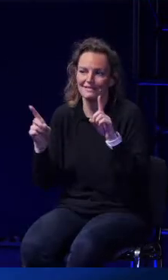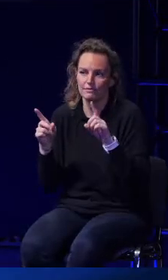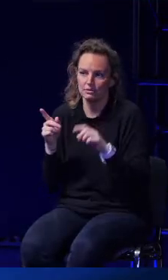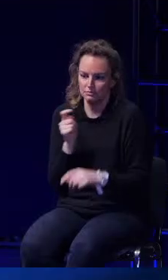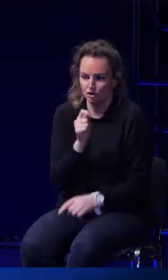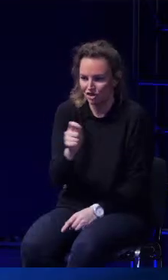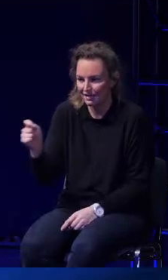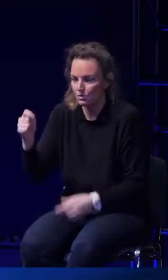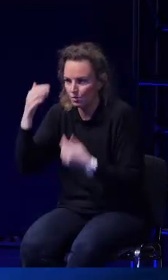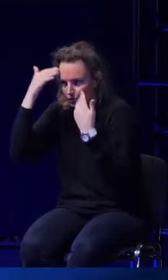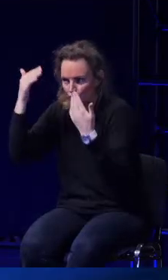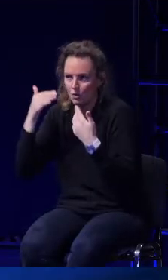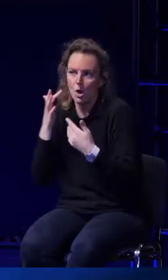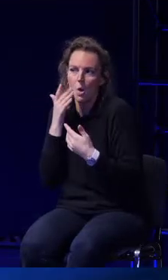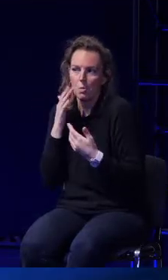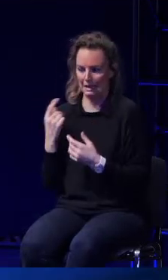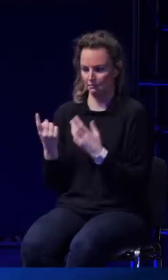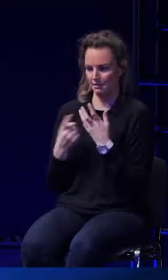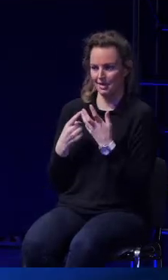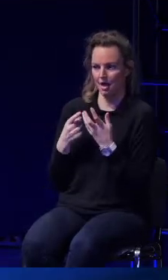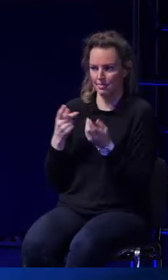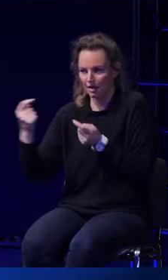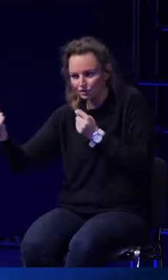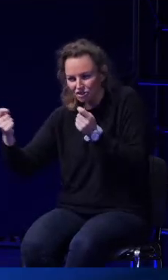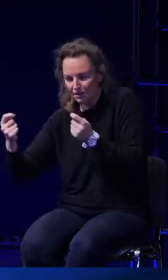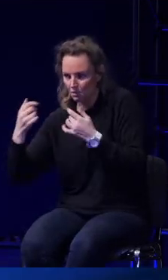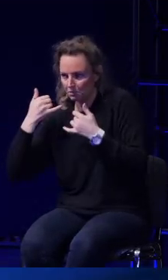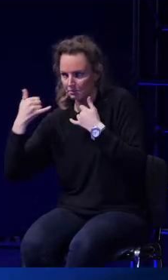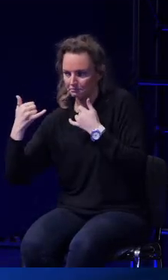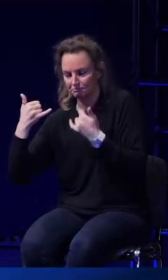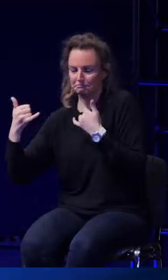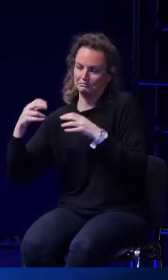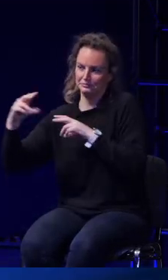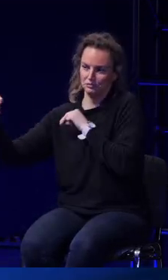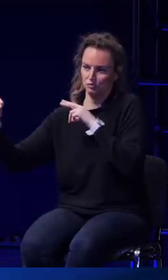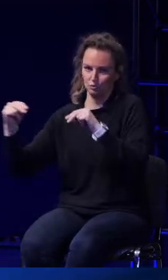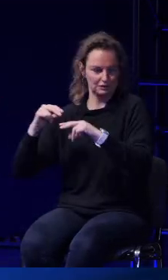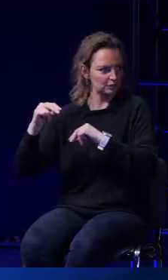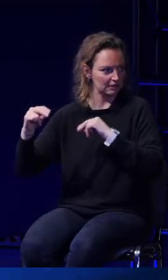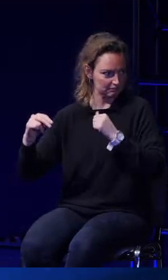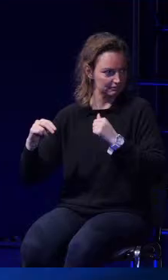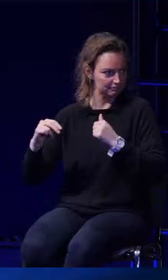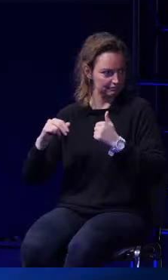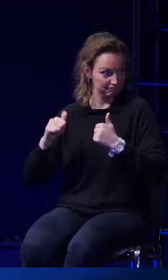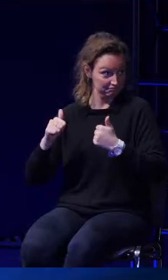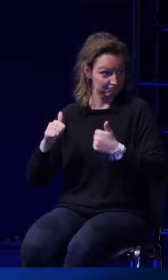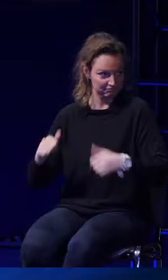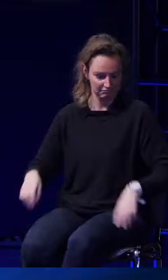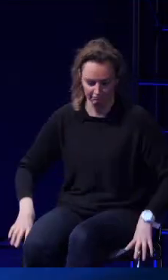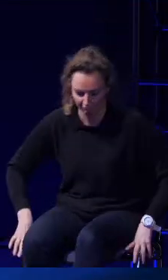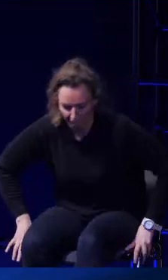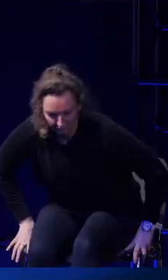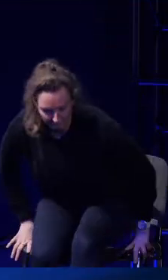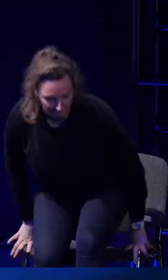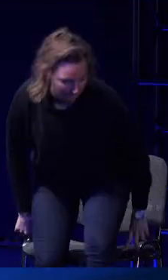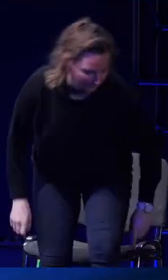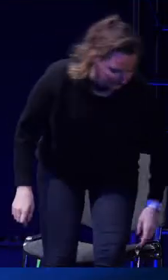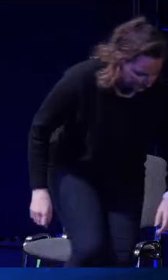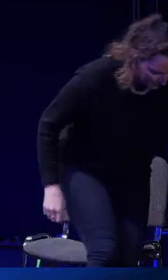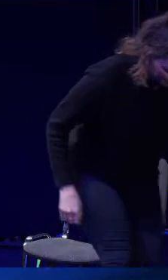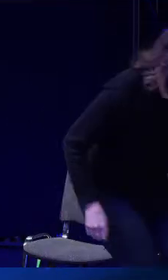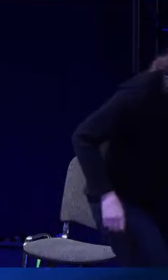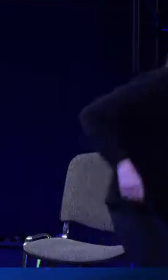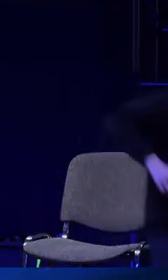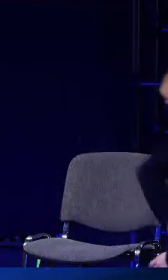when the other channel's talking, so you get everyone just talking in your ears at the same time. However, it is really good in moments